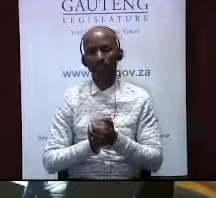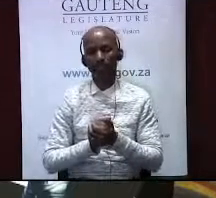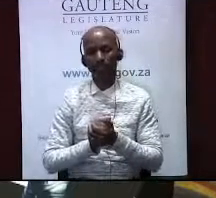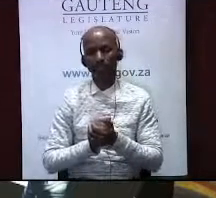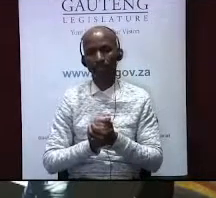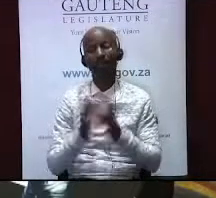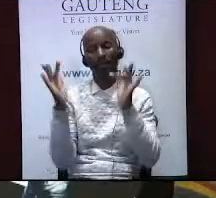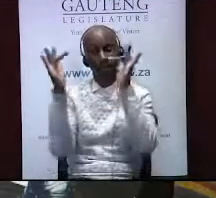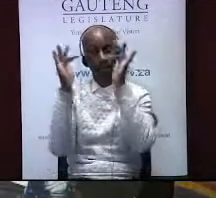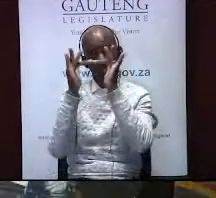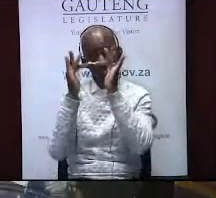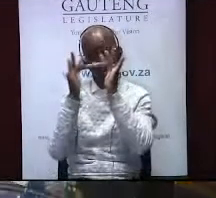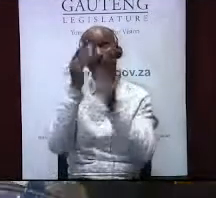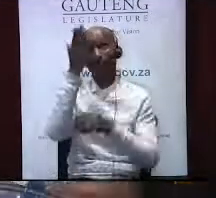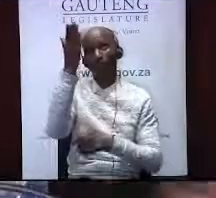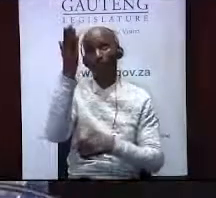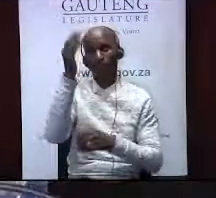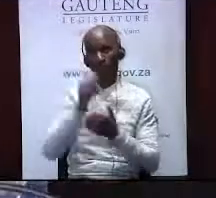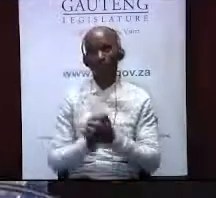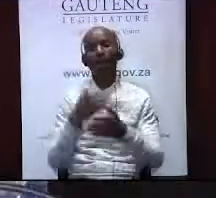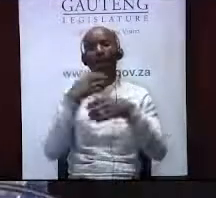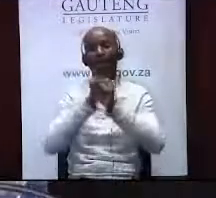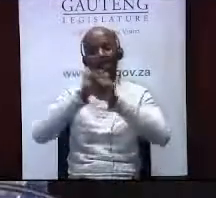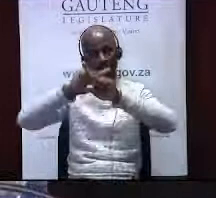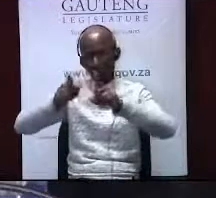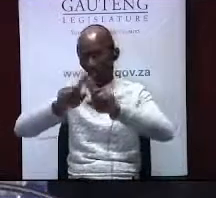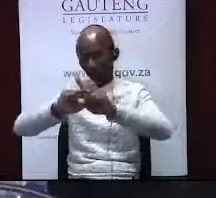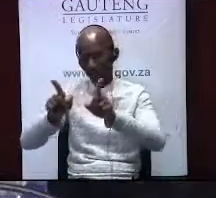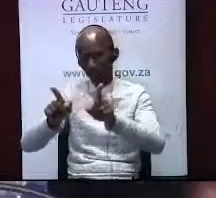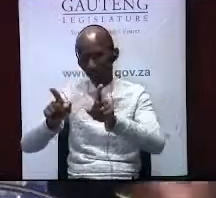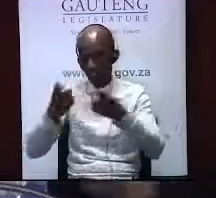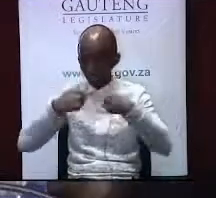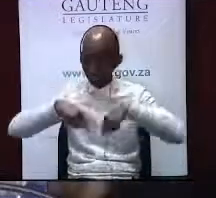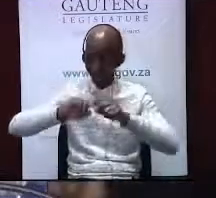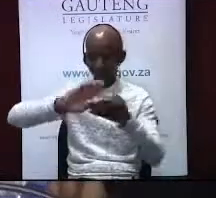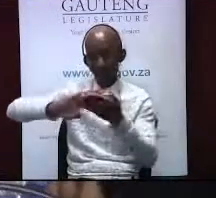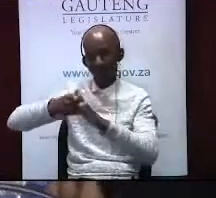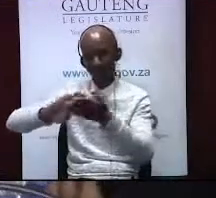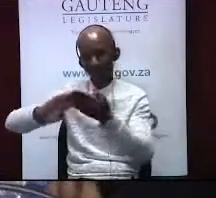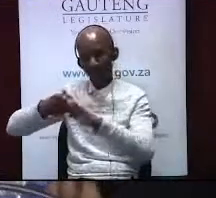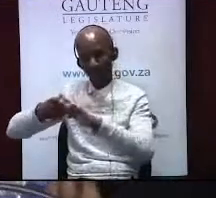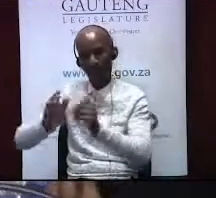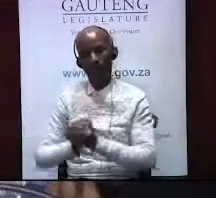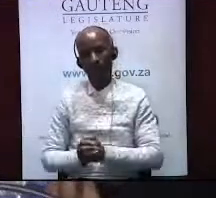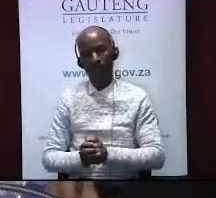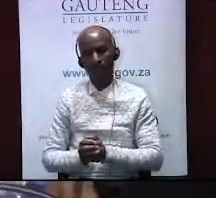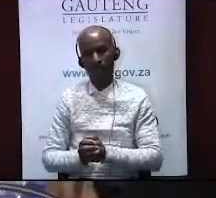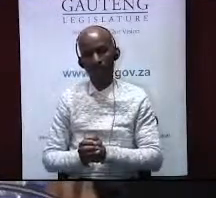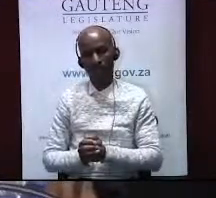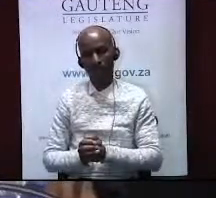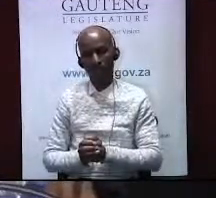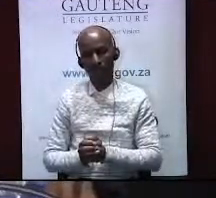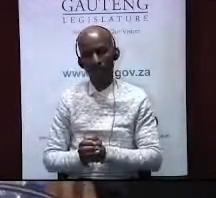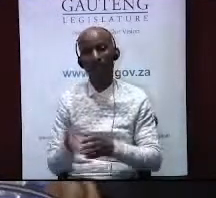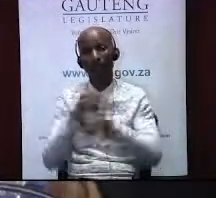Let us be connected to him and make a difference in our communities. Food